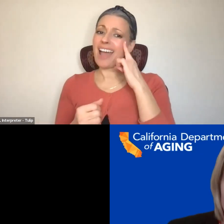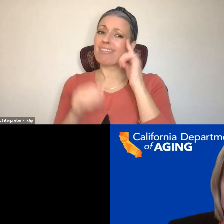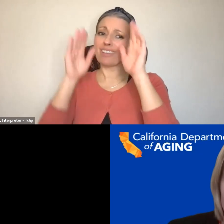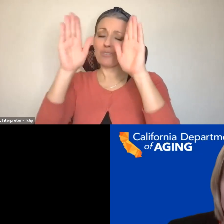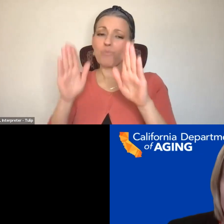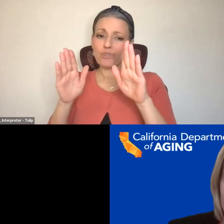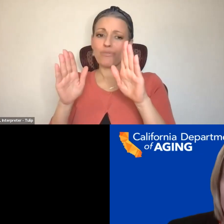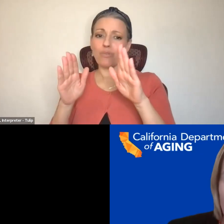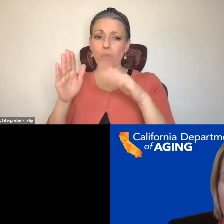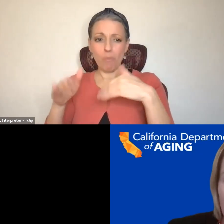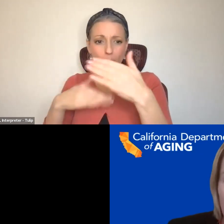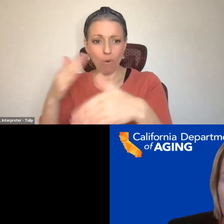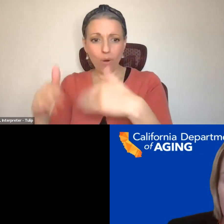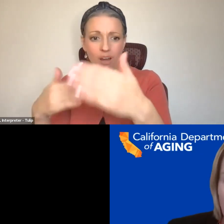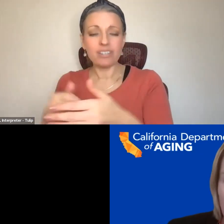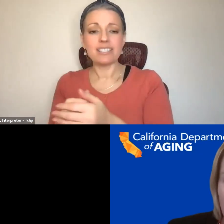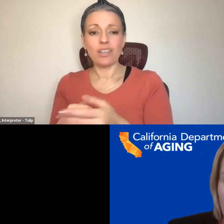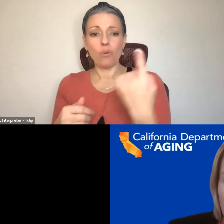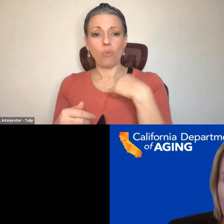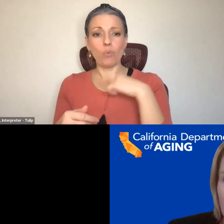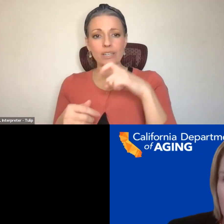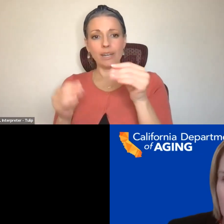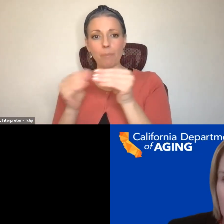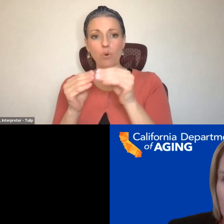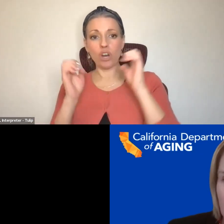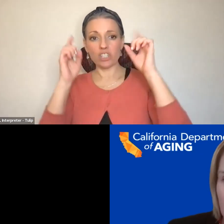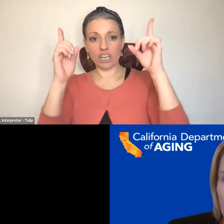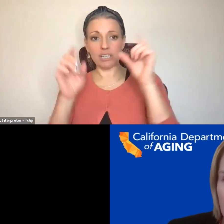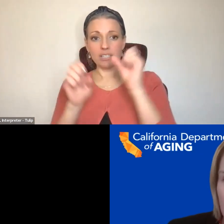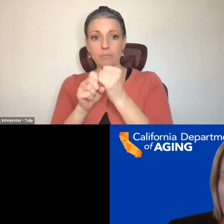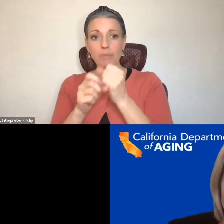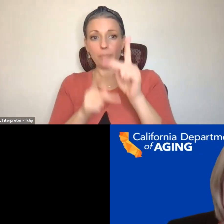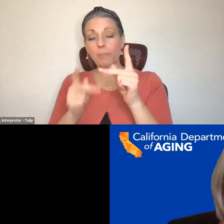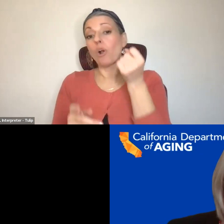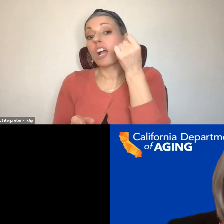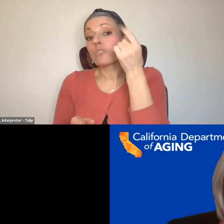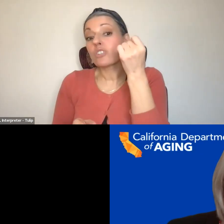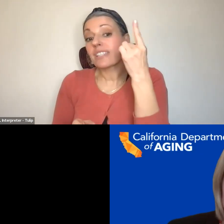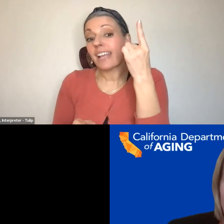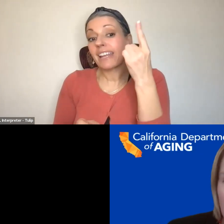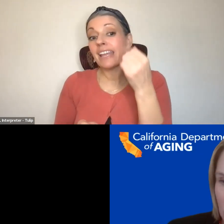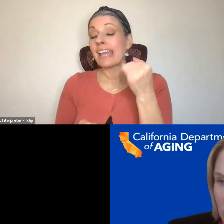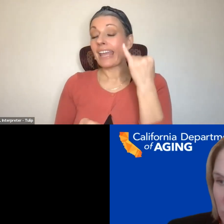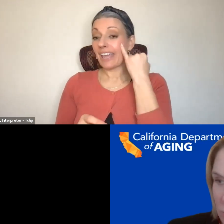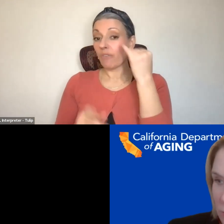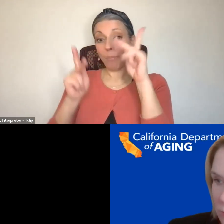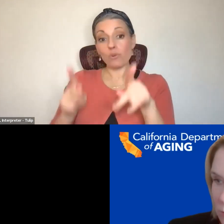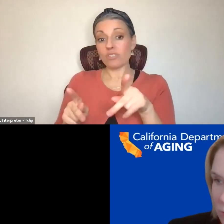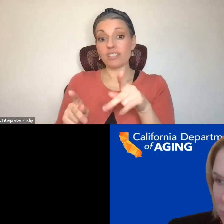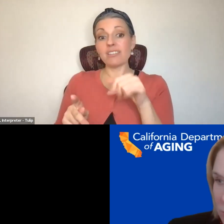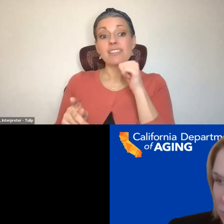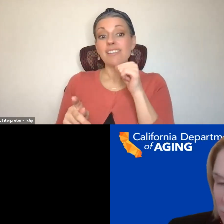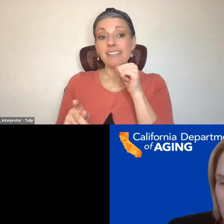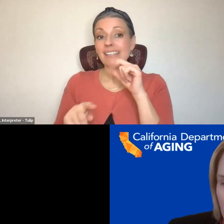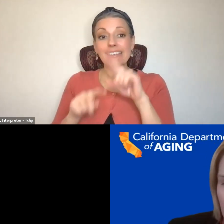progress and we also need more education to make people realize that just because a person might not be competent in